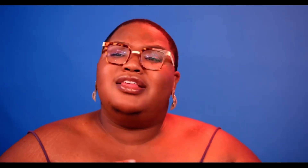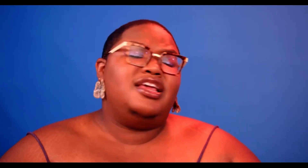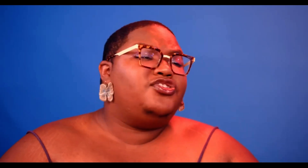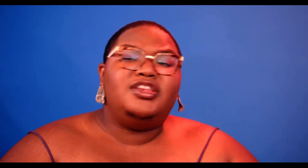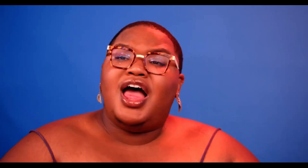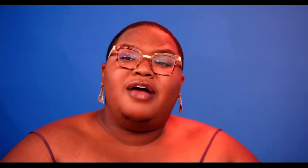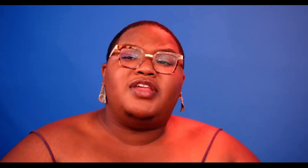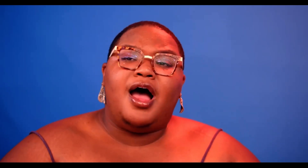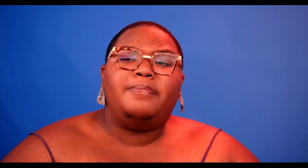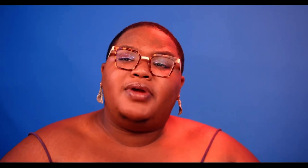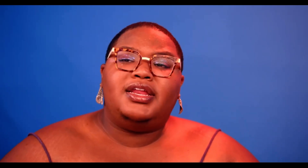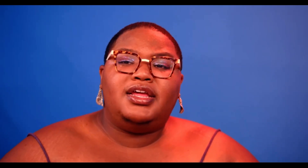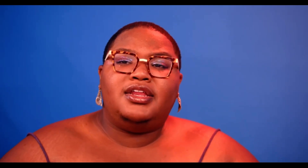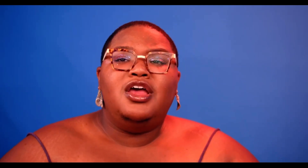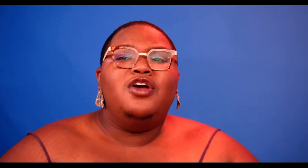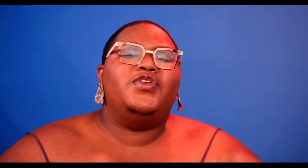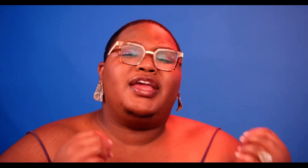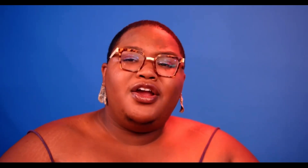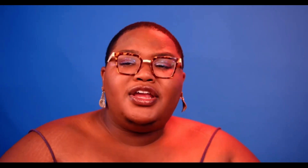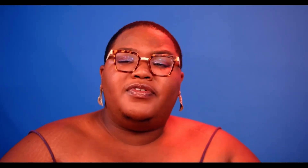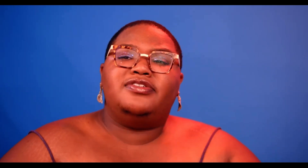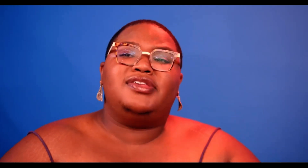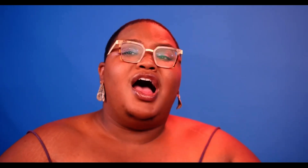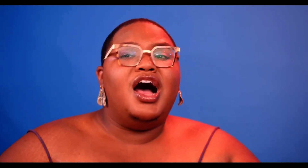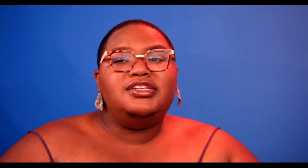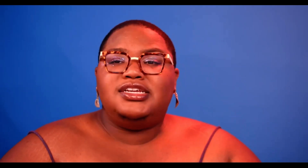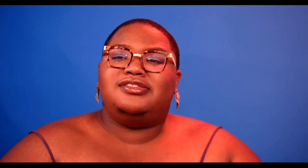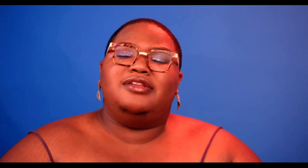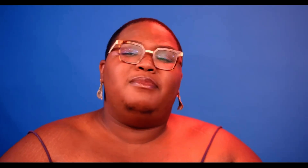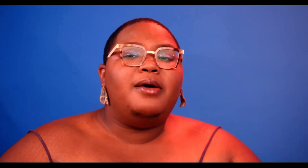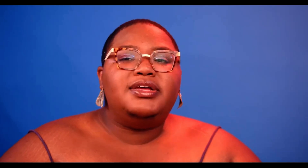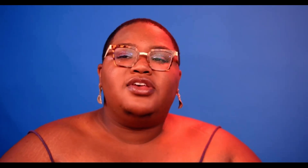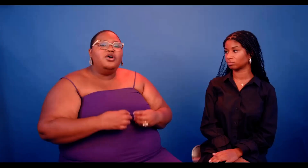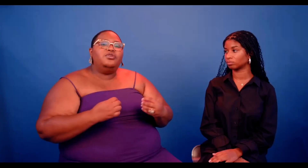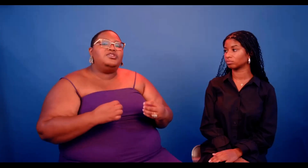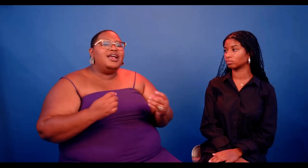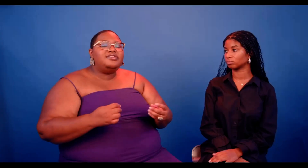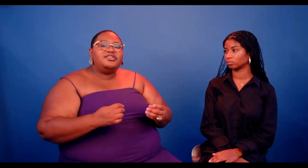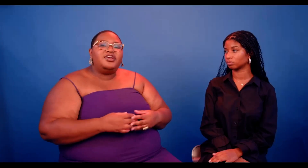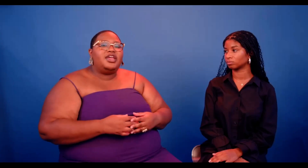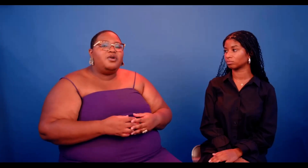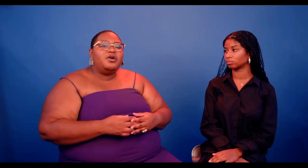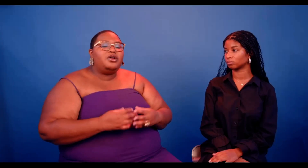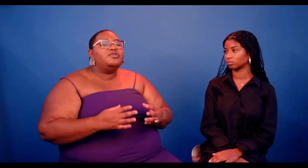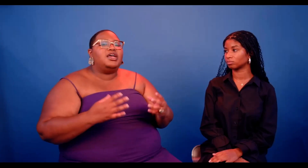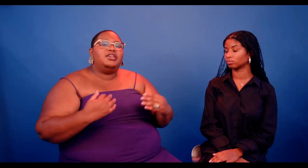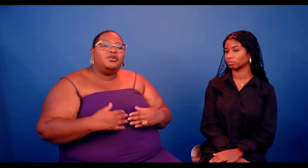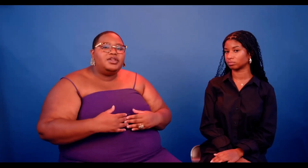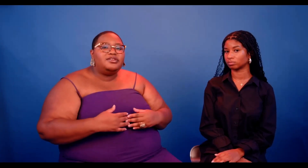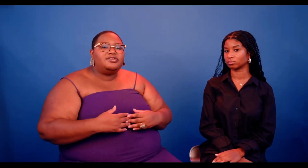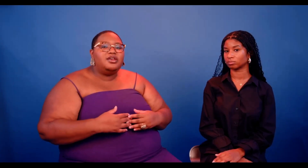circumstances that they should not have to operate in, for caregivers, aunties, and mamas whose necessary care work